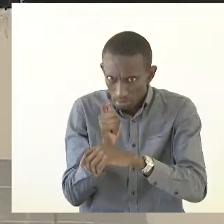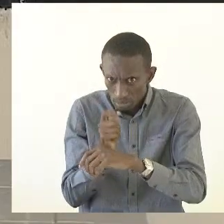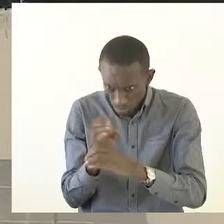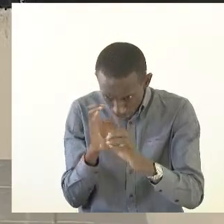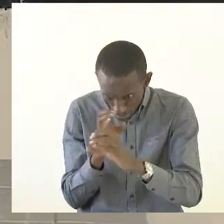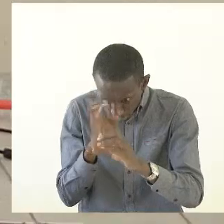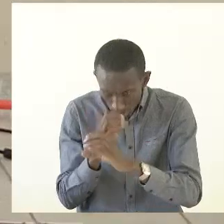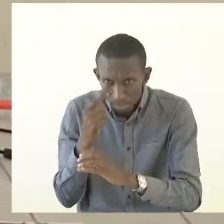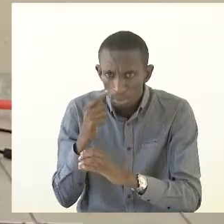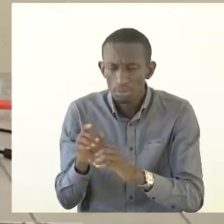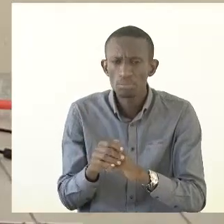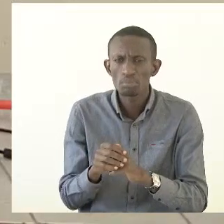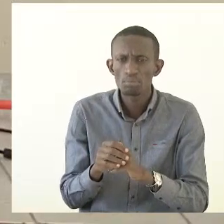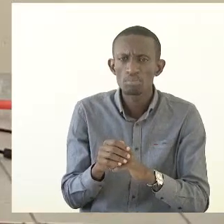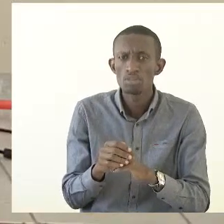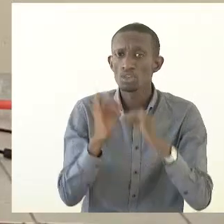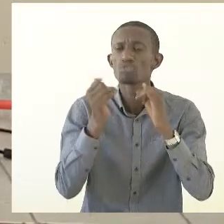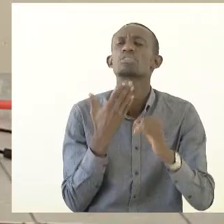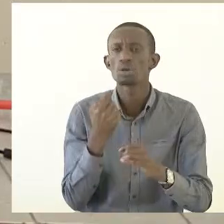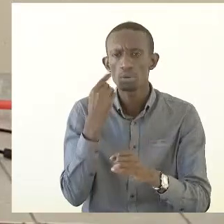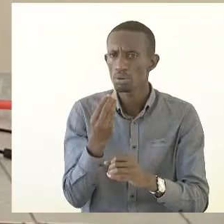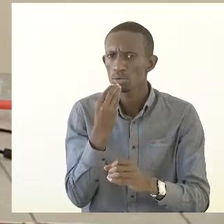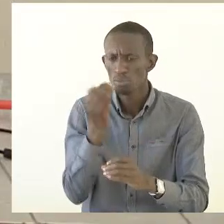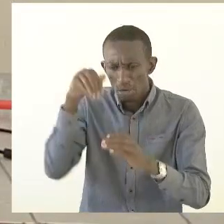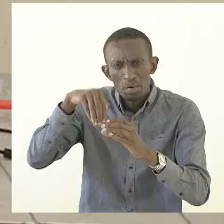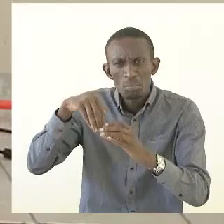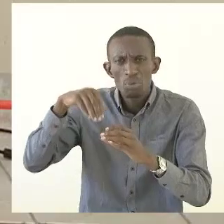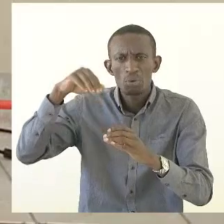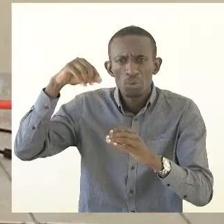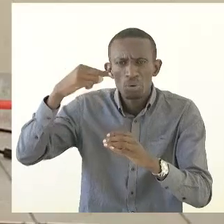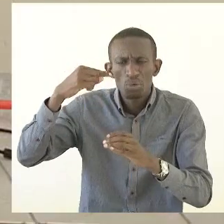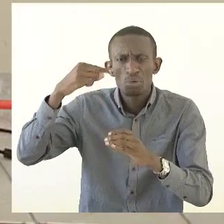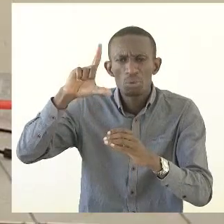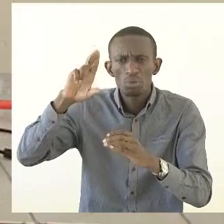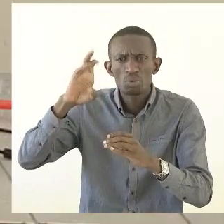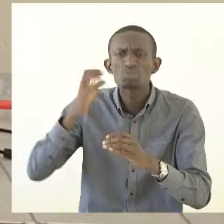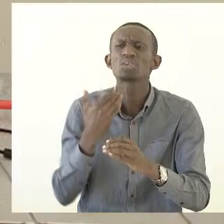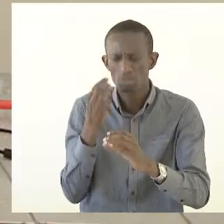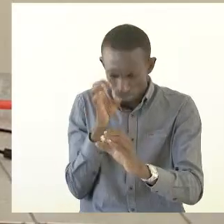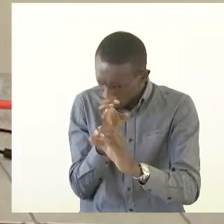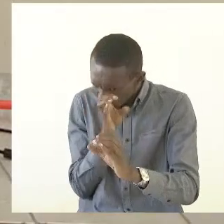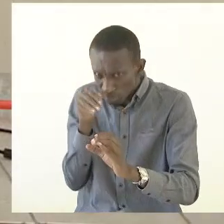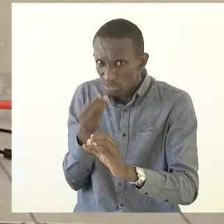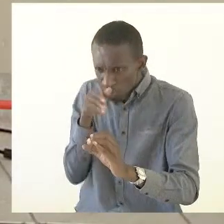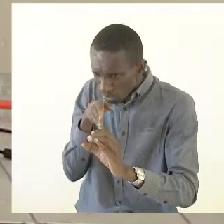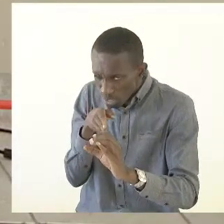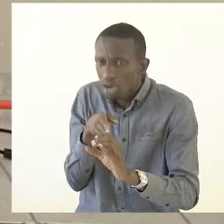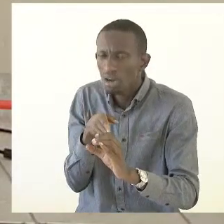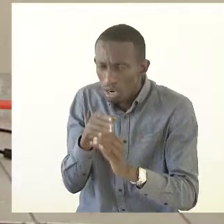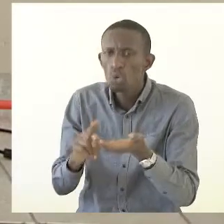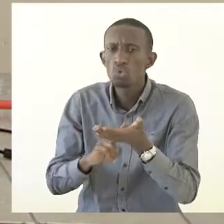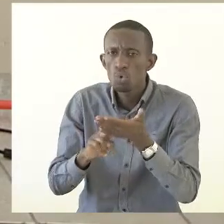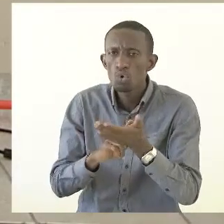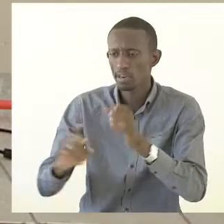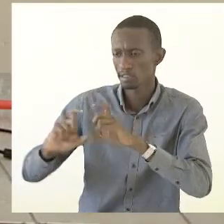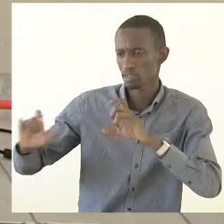sample. If you want to know that the food contains glucose, you use the Bendix solution. And once you use the Bendix solution, you do